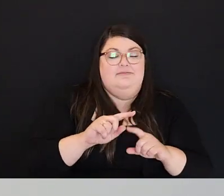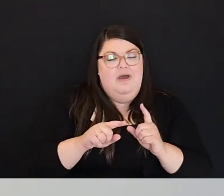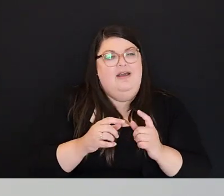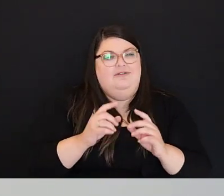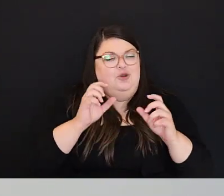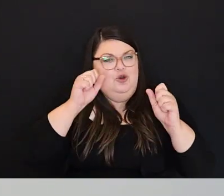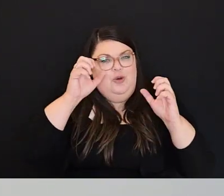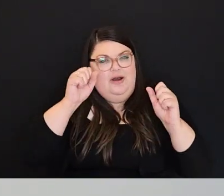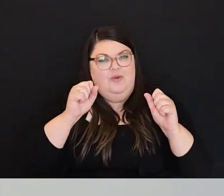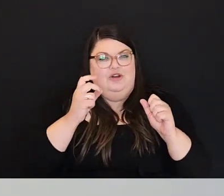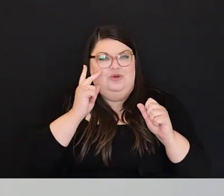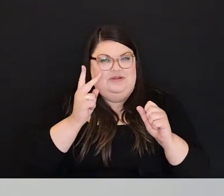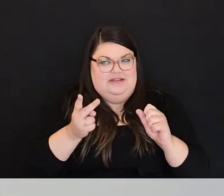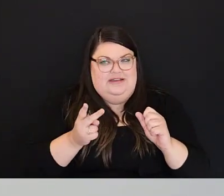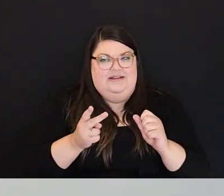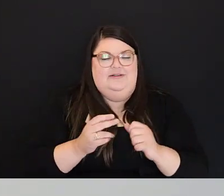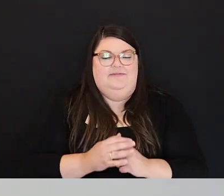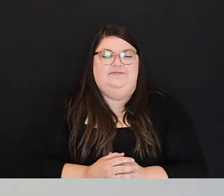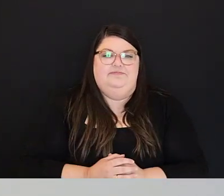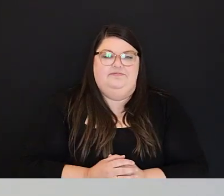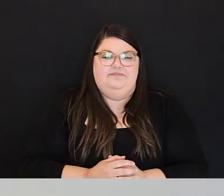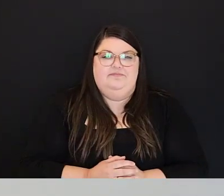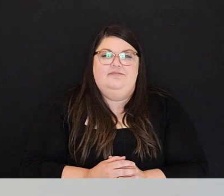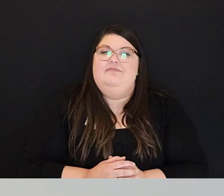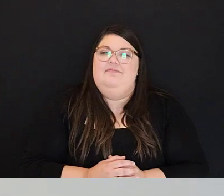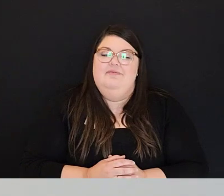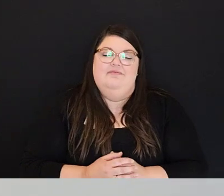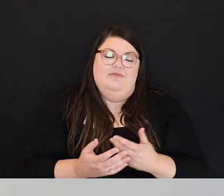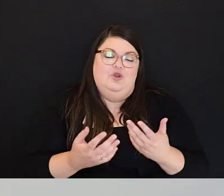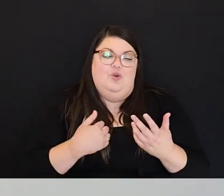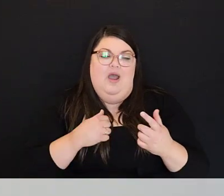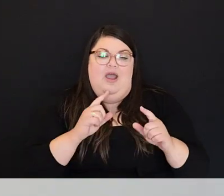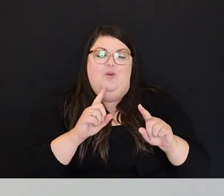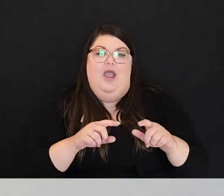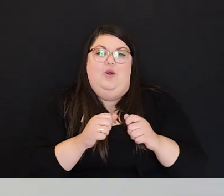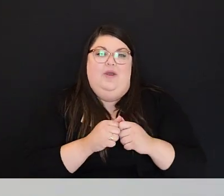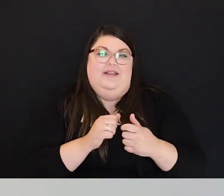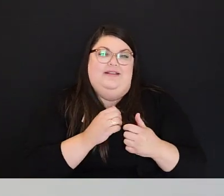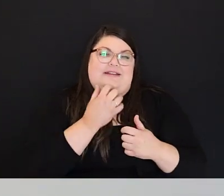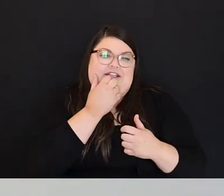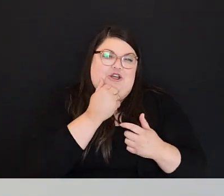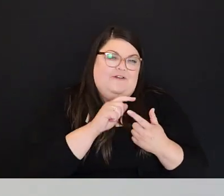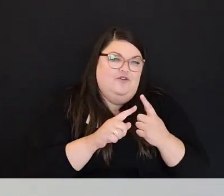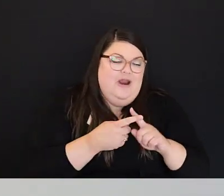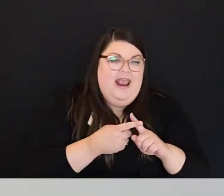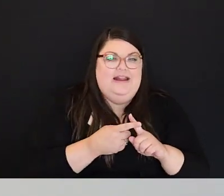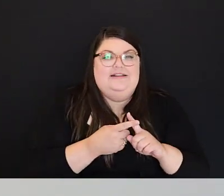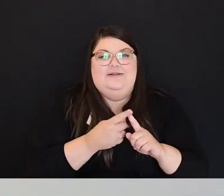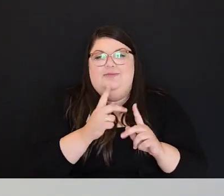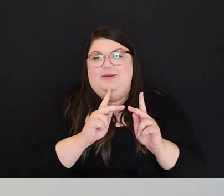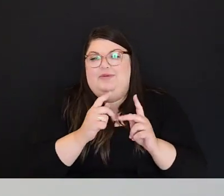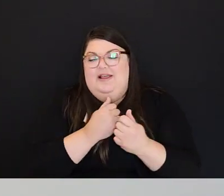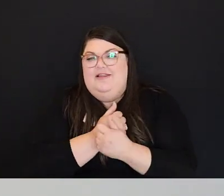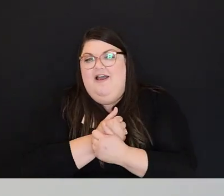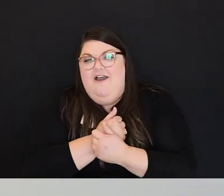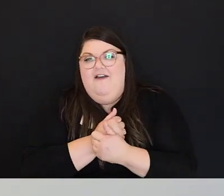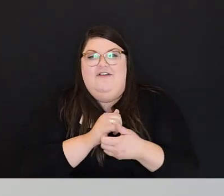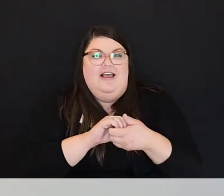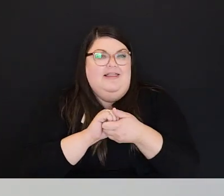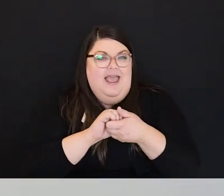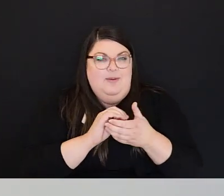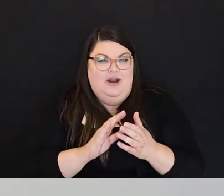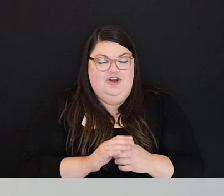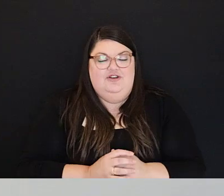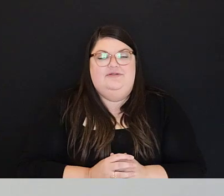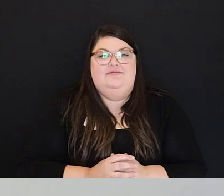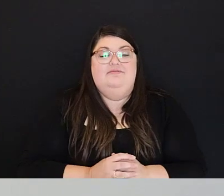was incredible to go there, and I went there with dear friends and loved ones and collaborators, and we found ourselves on the beach with